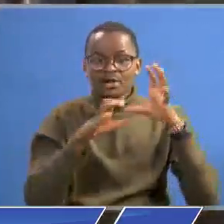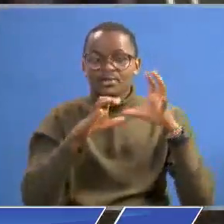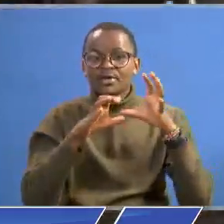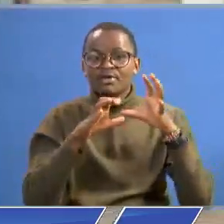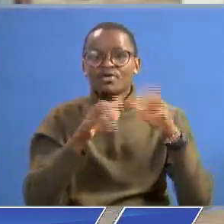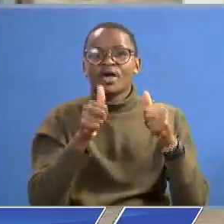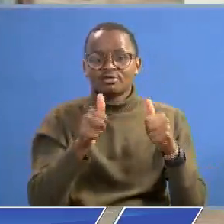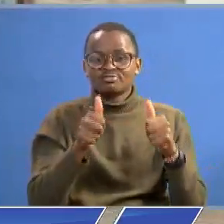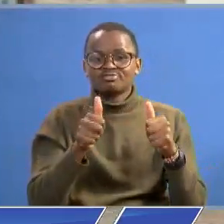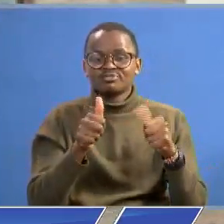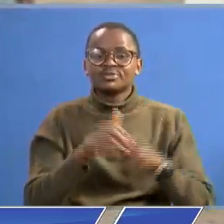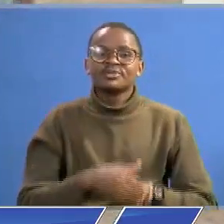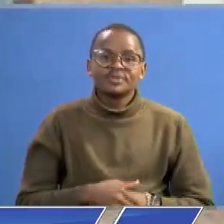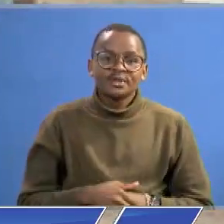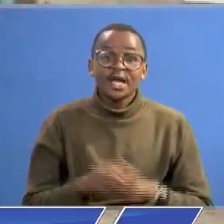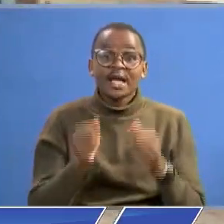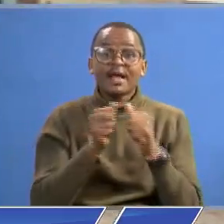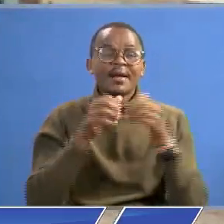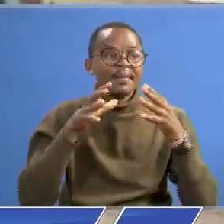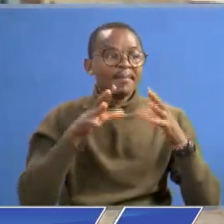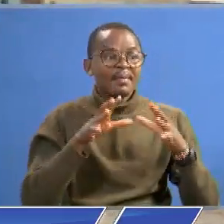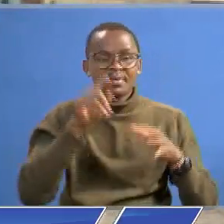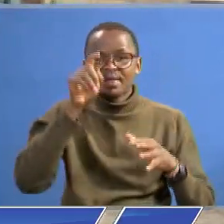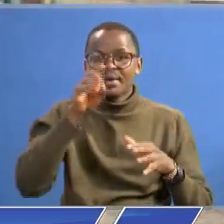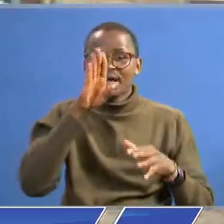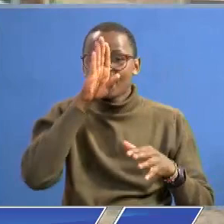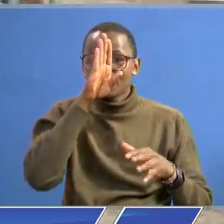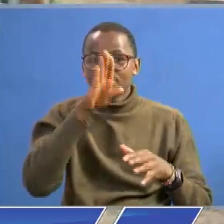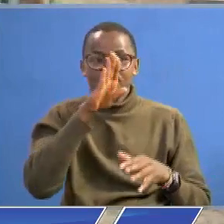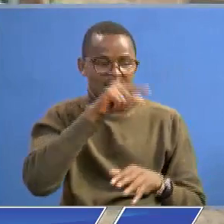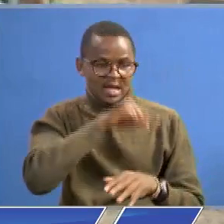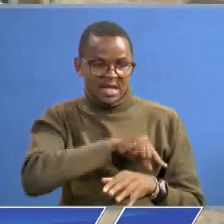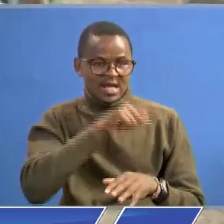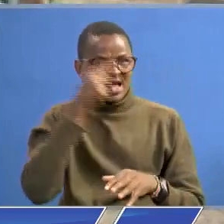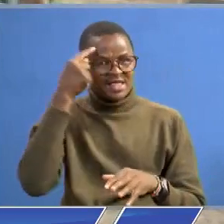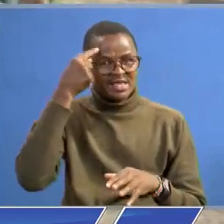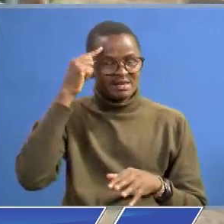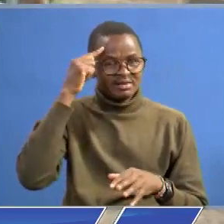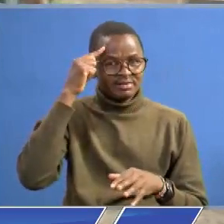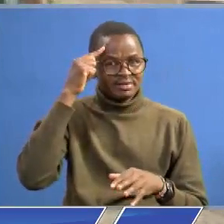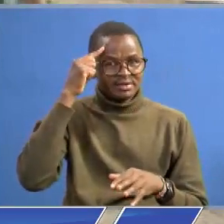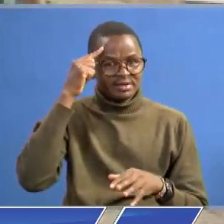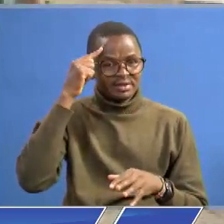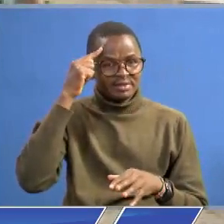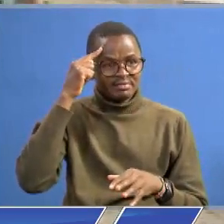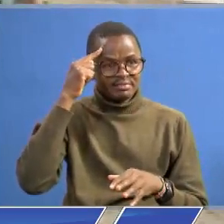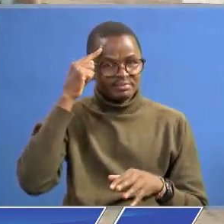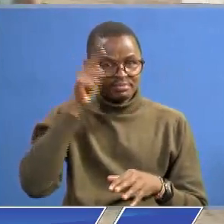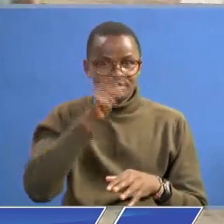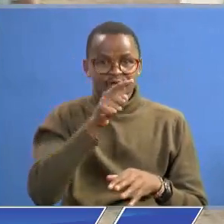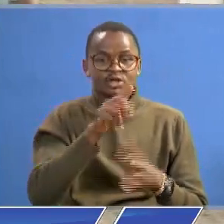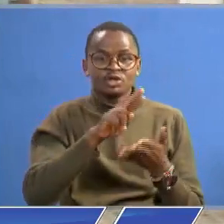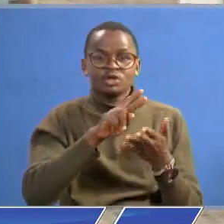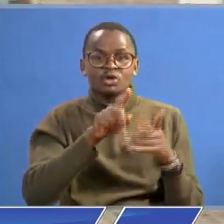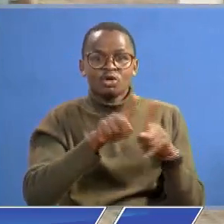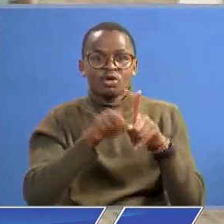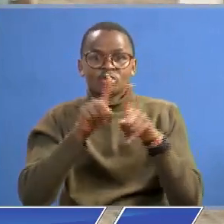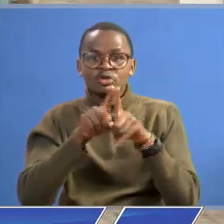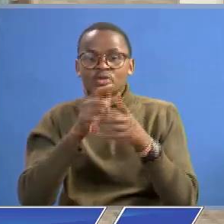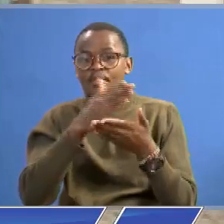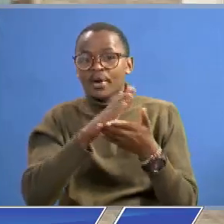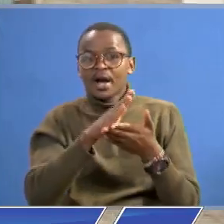in. I think when you're telling people to plant trees, they must see the benefits. So I think the fruit trees is also part of the